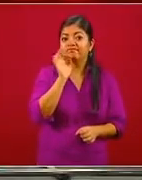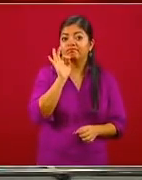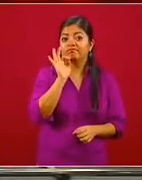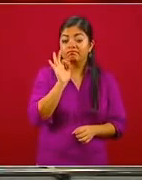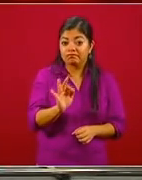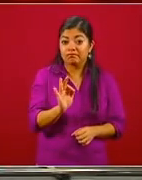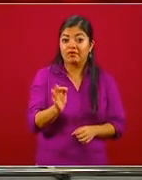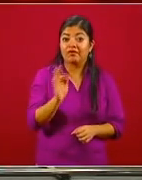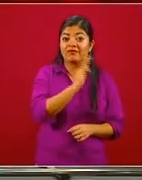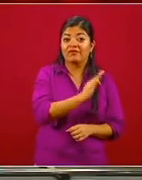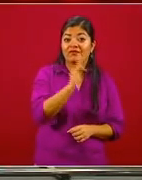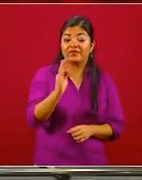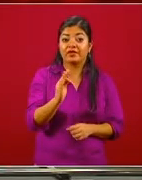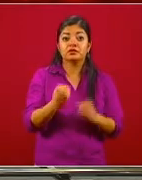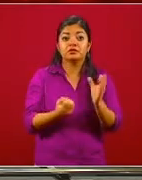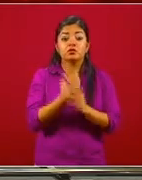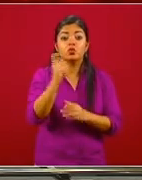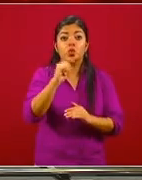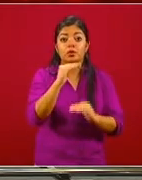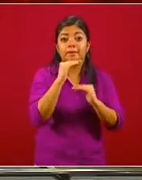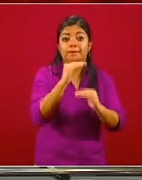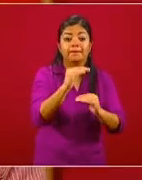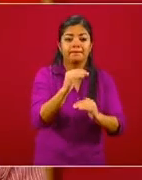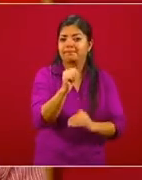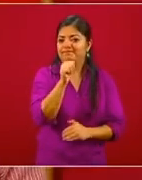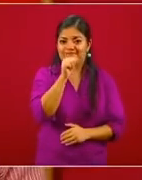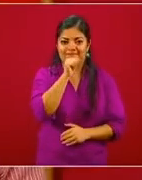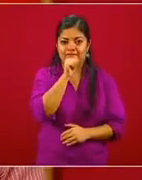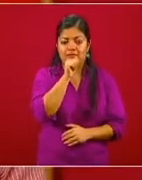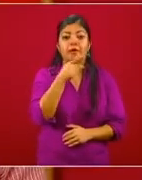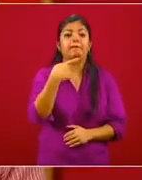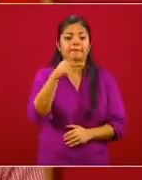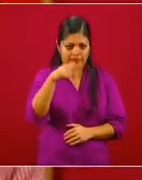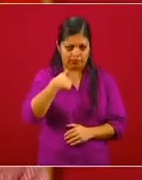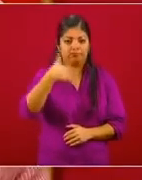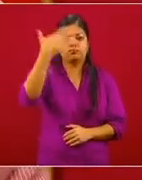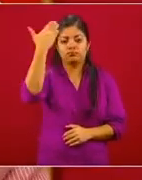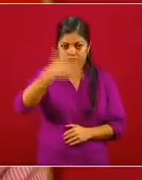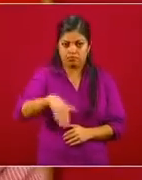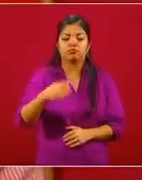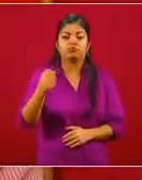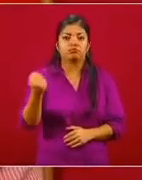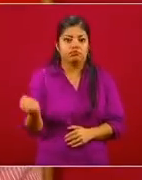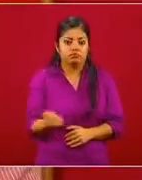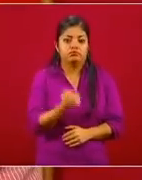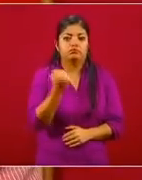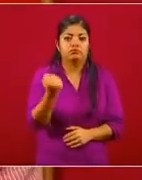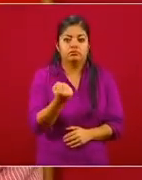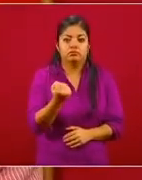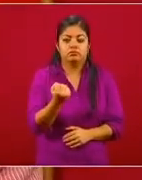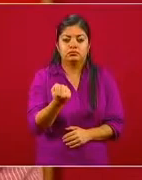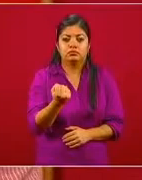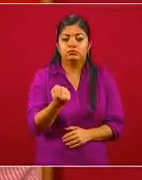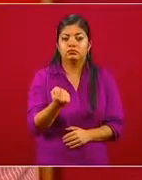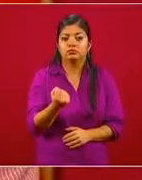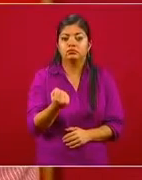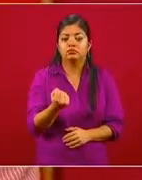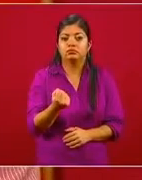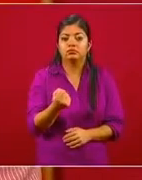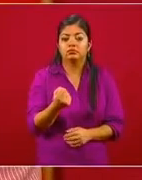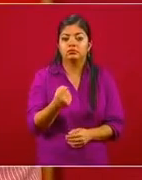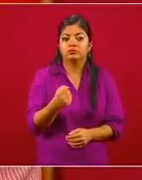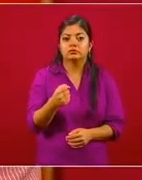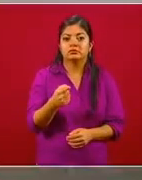science and technology in our country. I don't know the specific date by which they